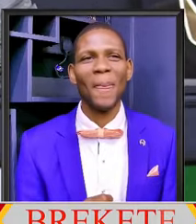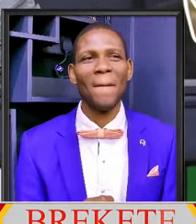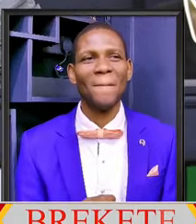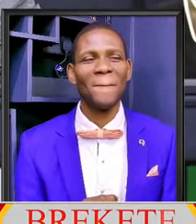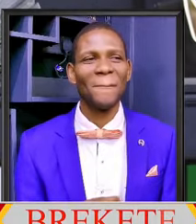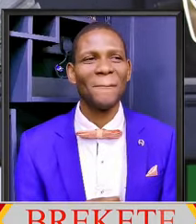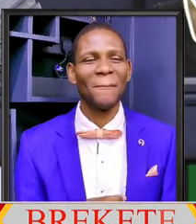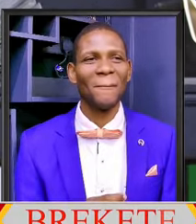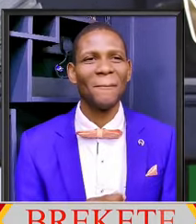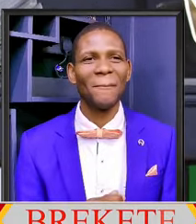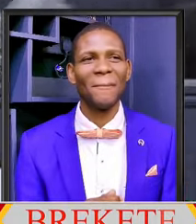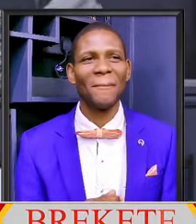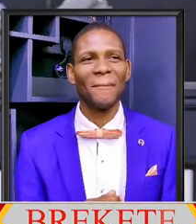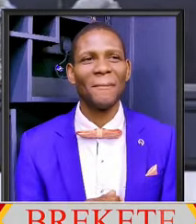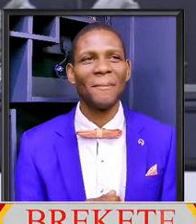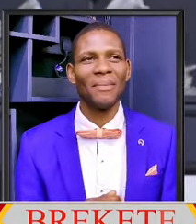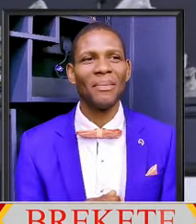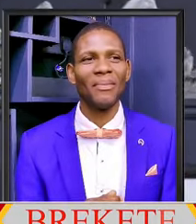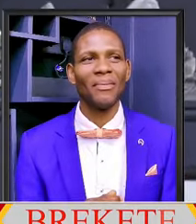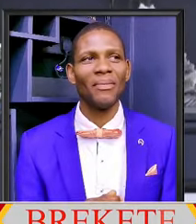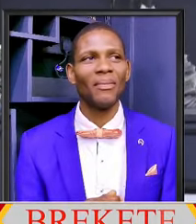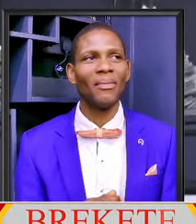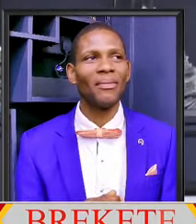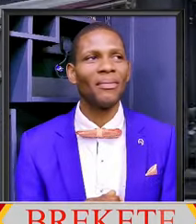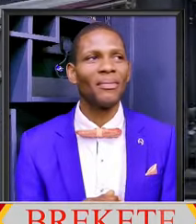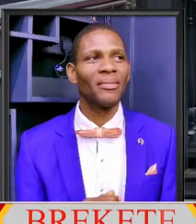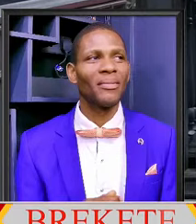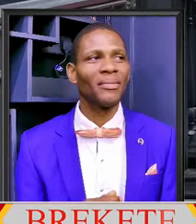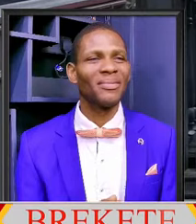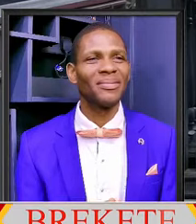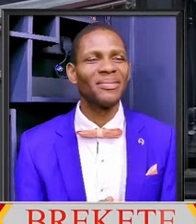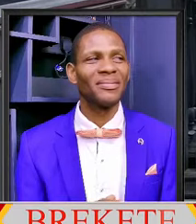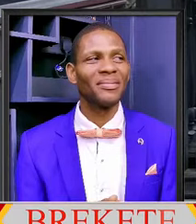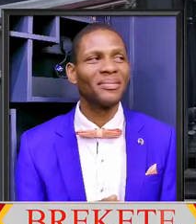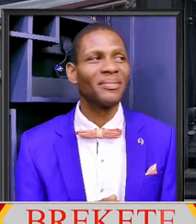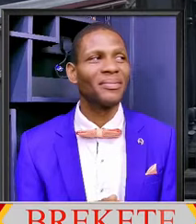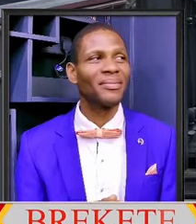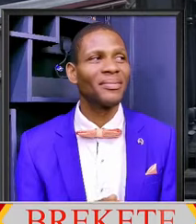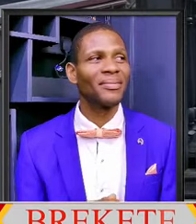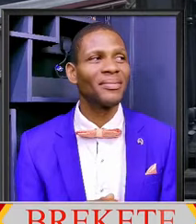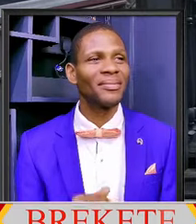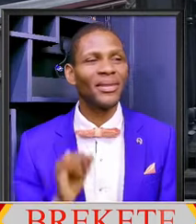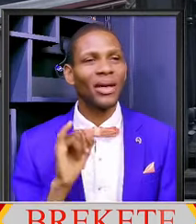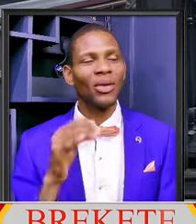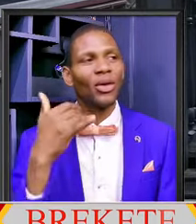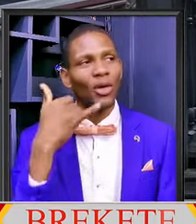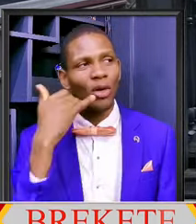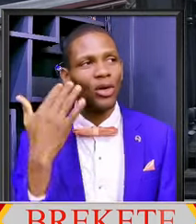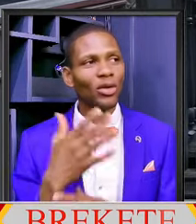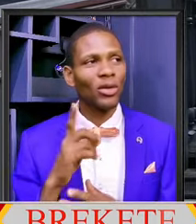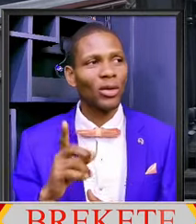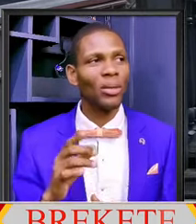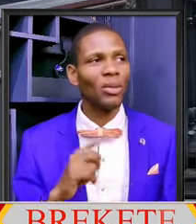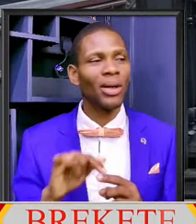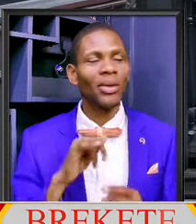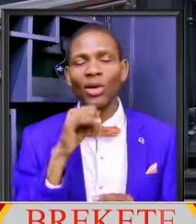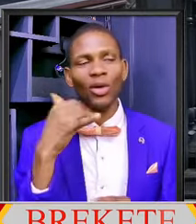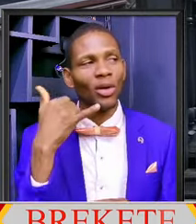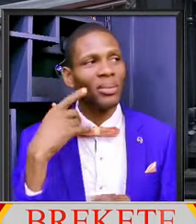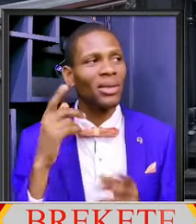I go pass somebody, but I'm not going to call the person